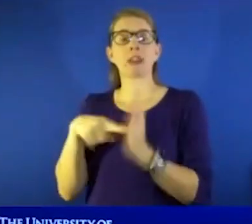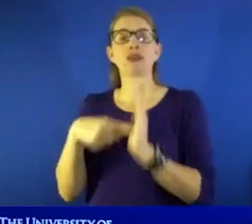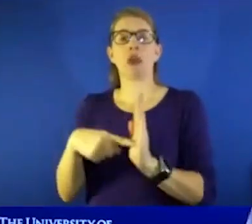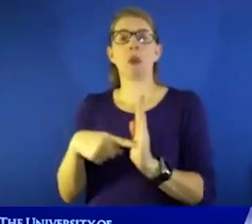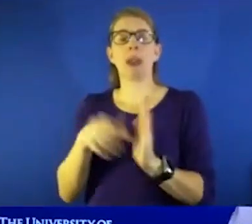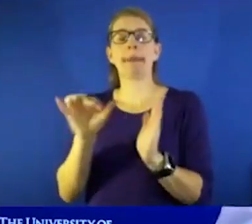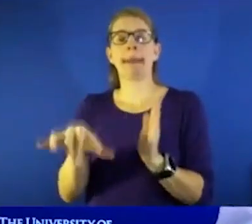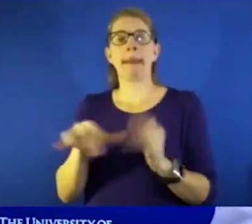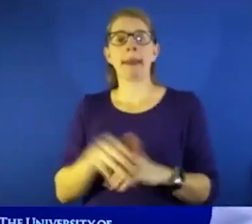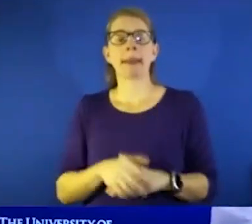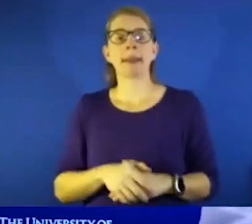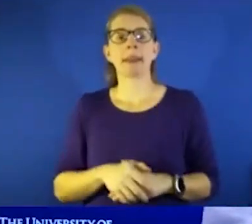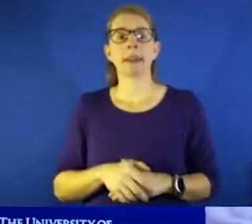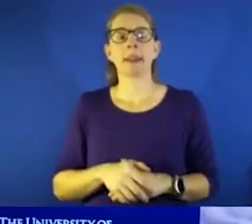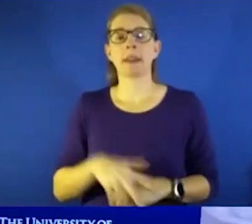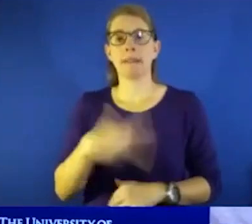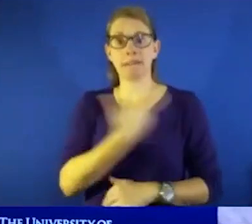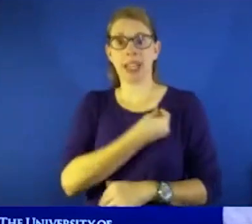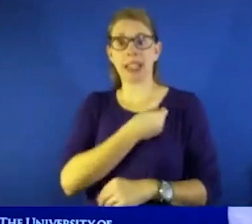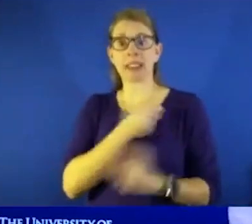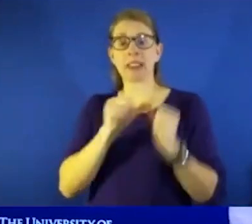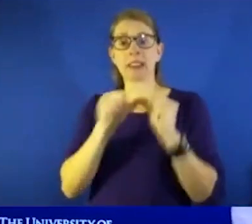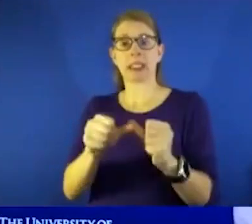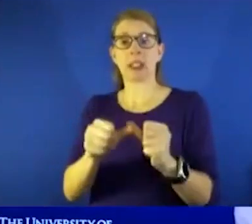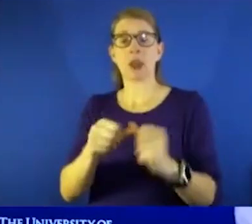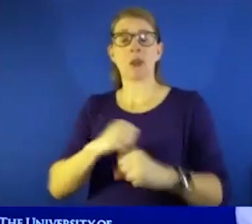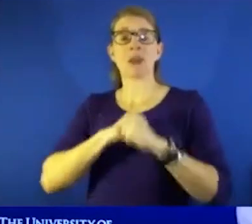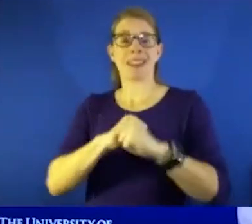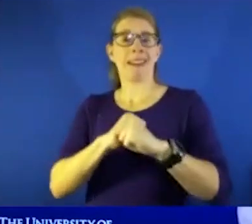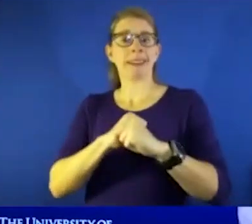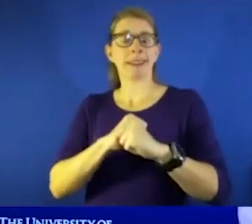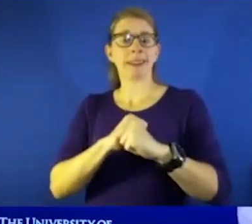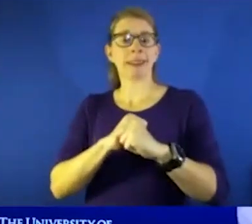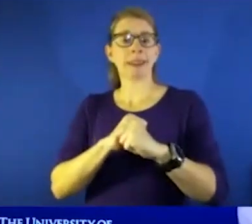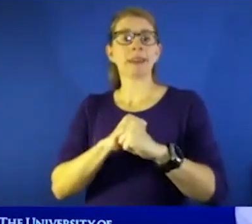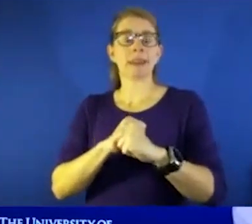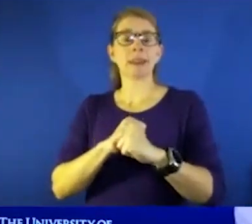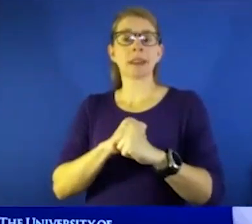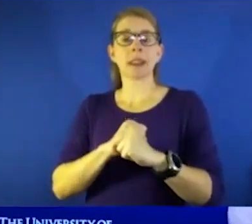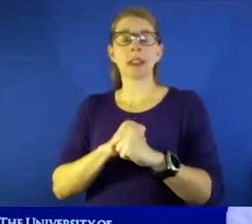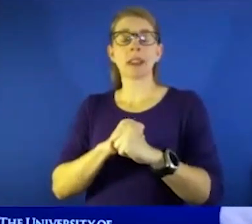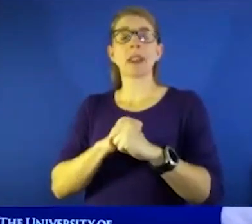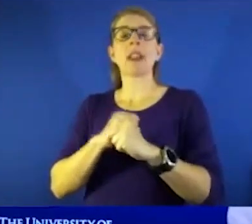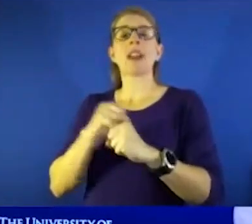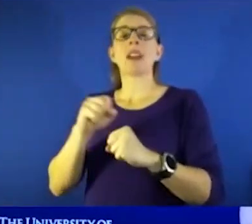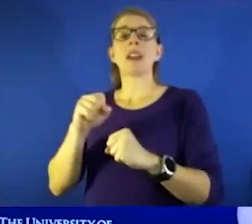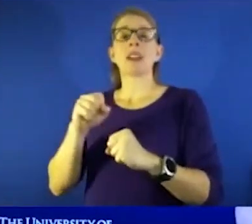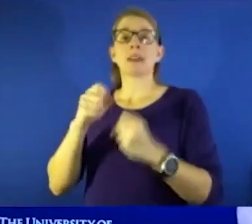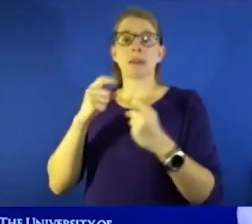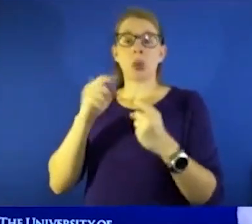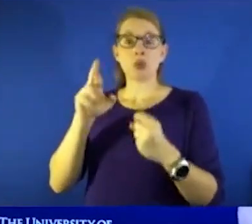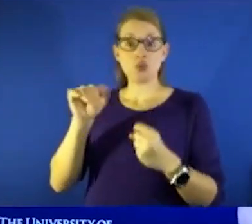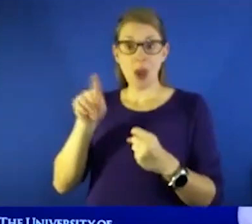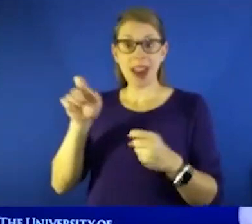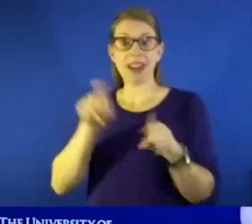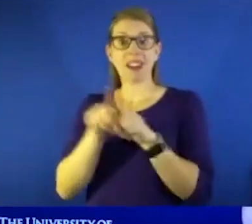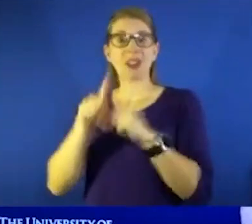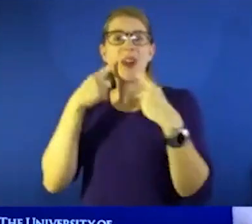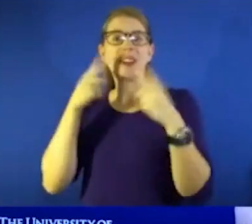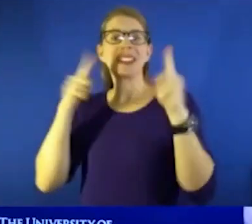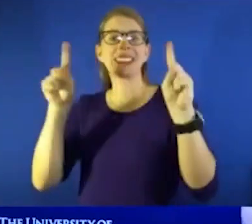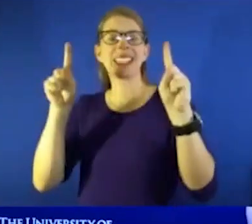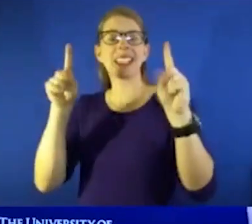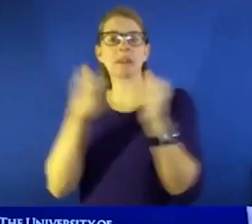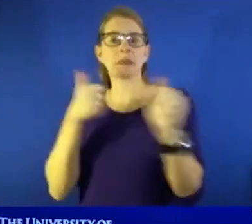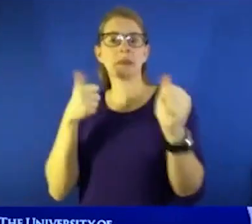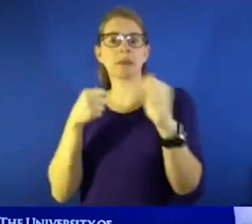the vaccines continue to protect at high rates and high efficacy against going to the hospital and severe disease and death.